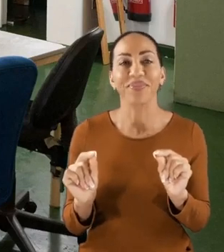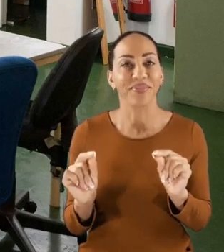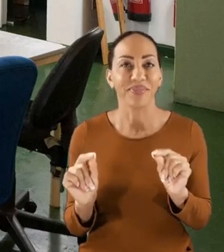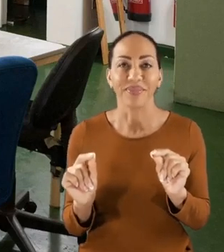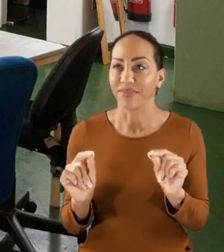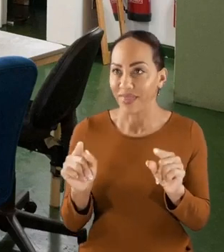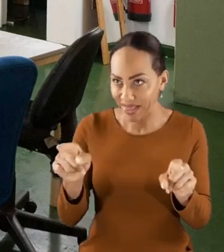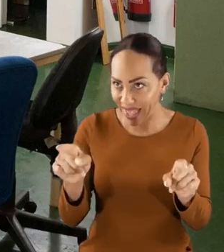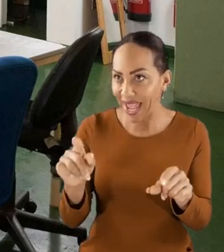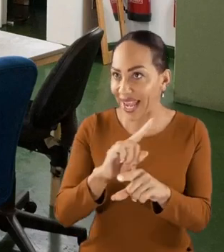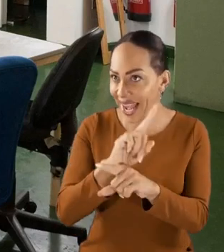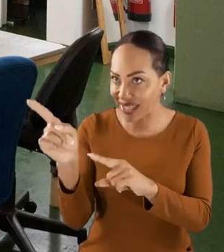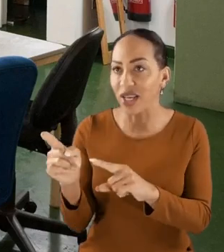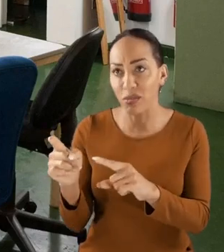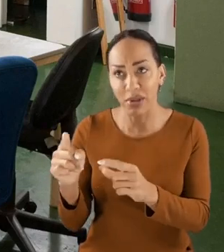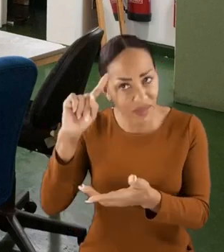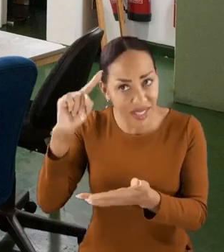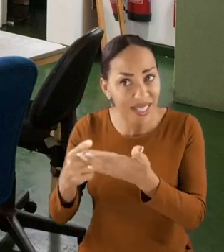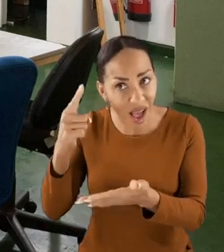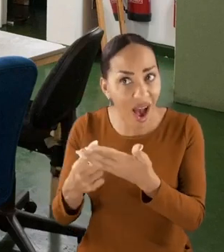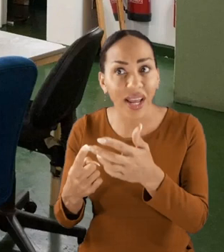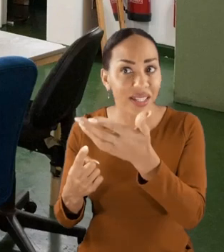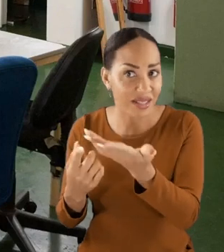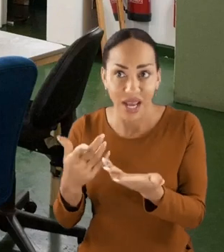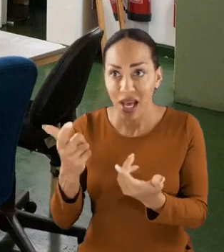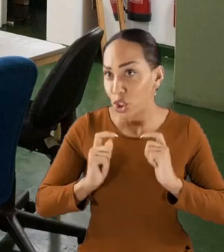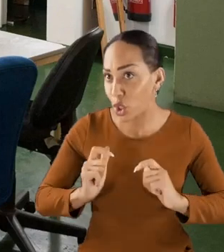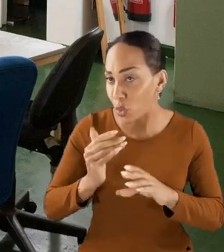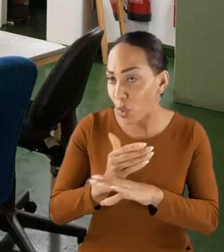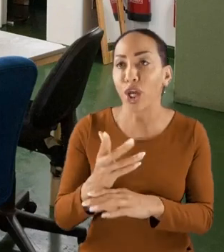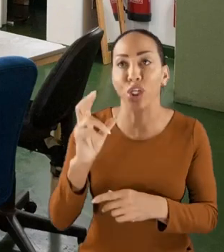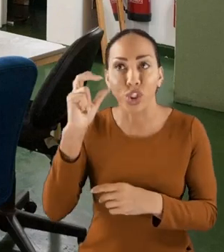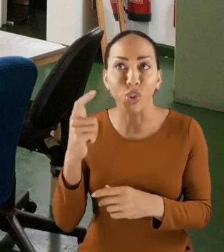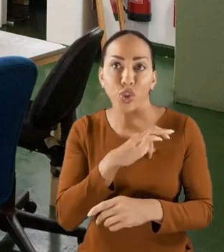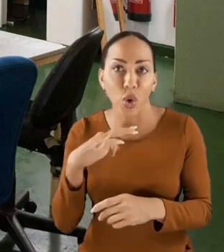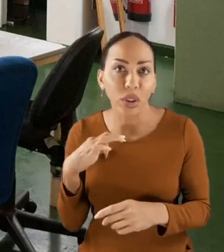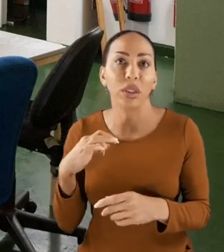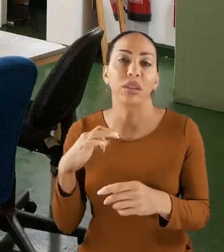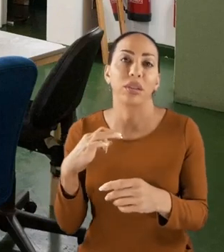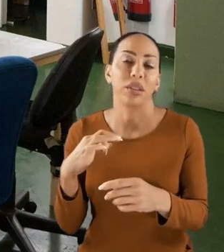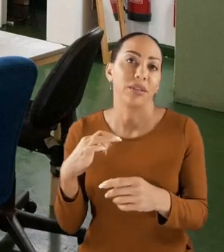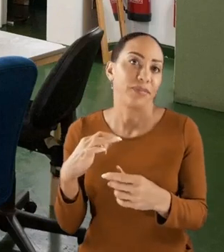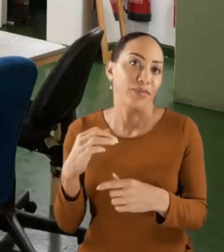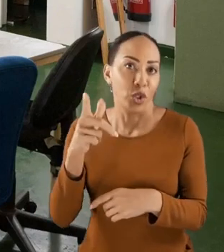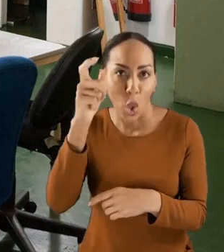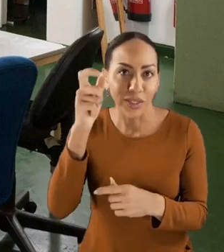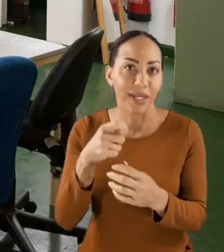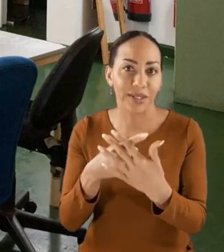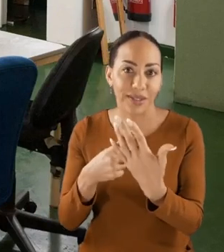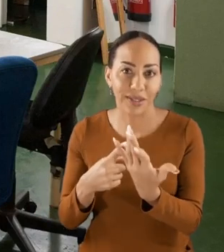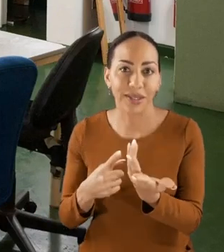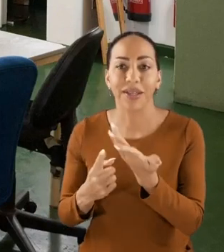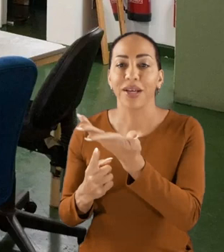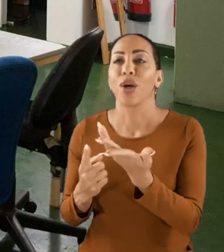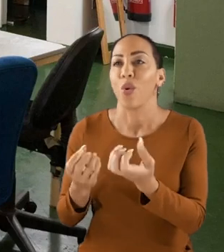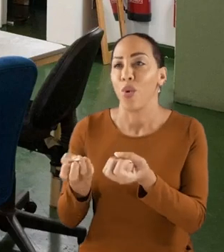of people who are going to have to make these decisions later in their life as students, social workers, student doctors, whatever, that would give you